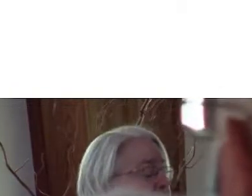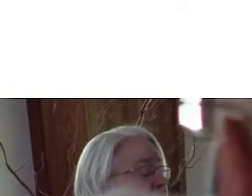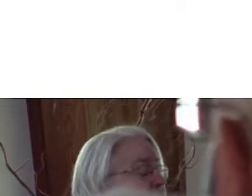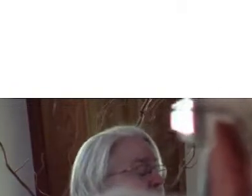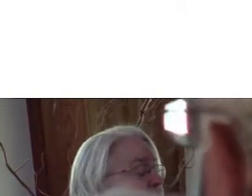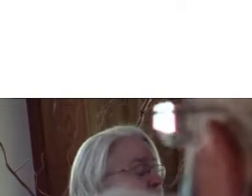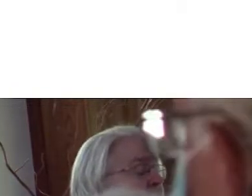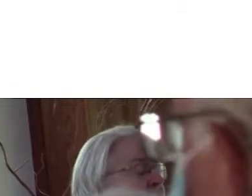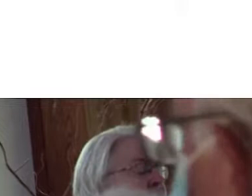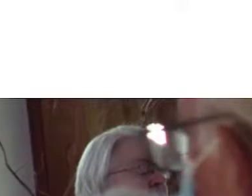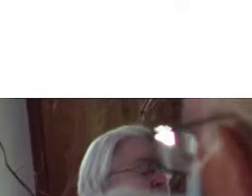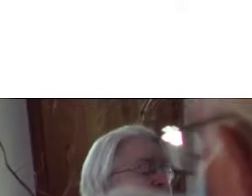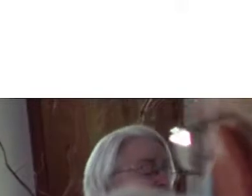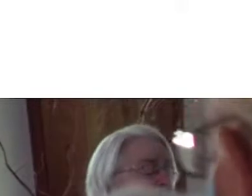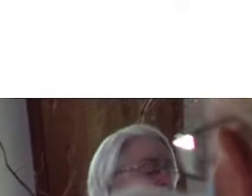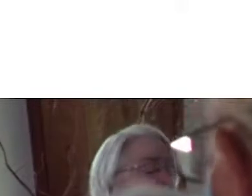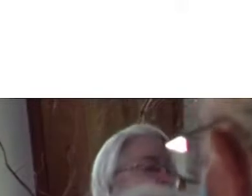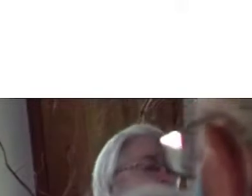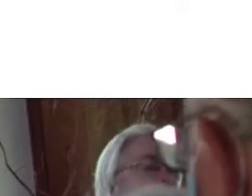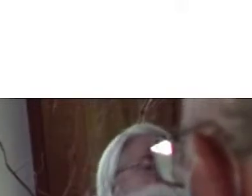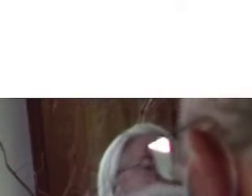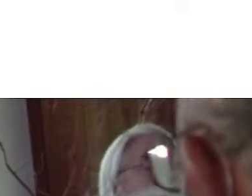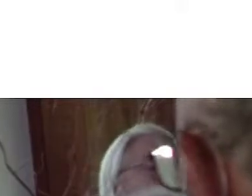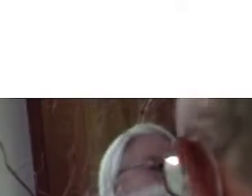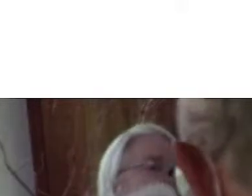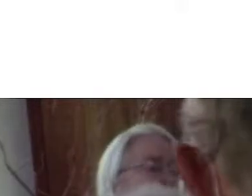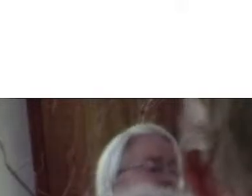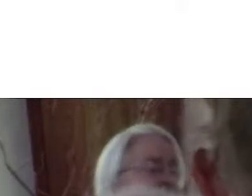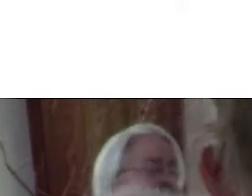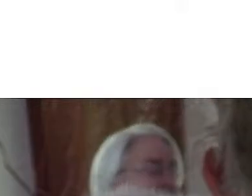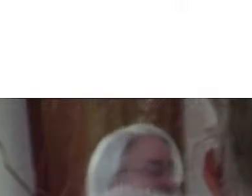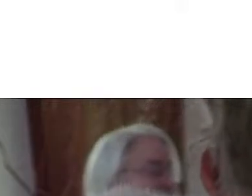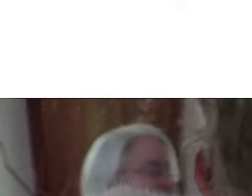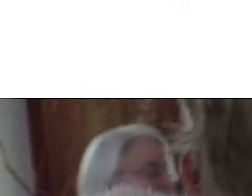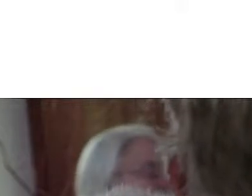and make our own days glad.